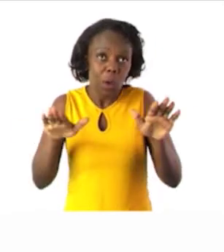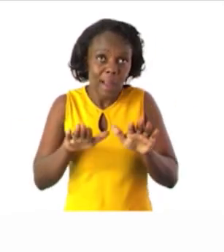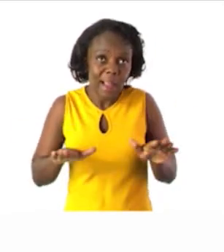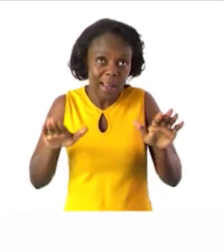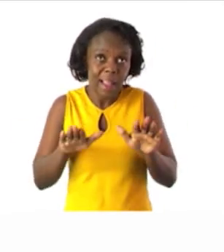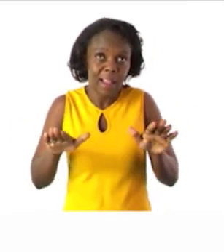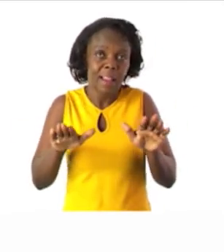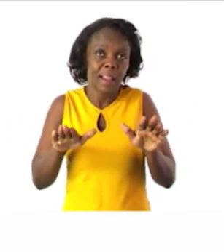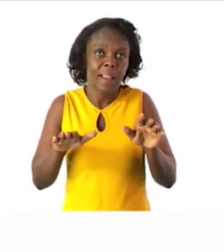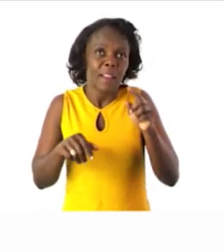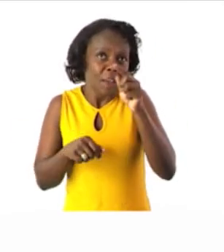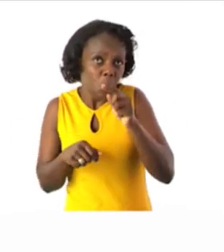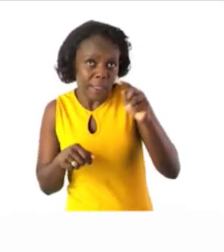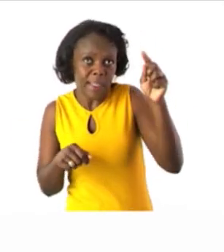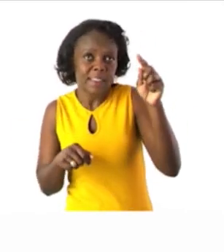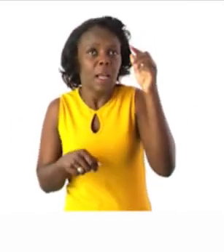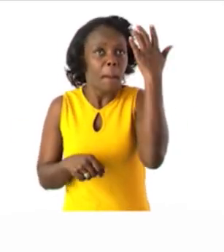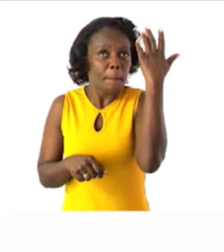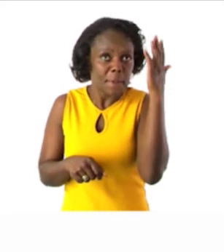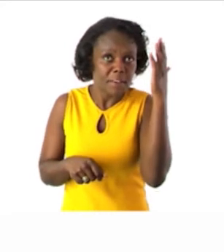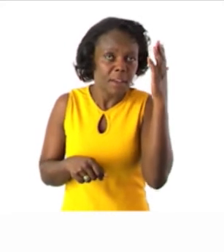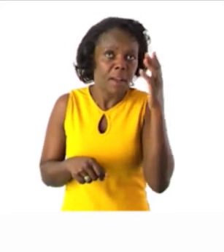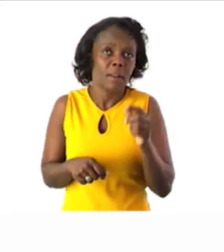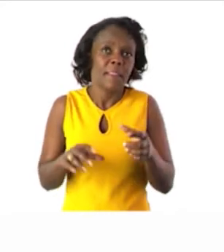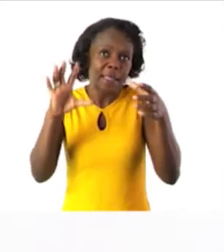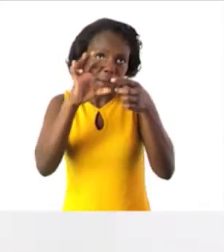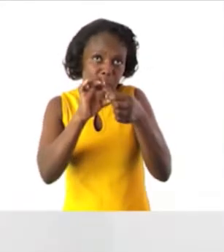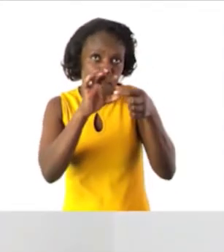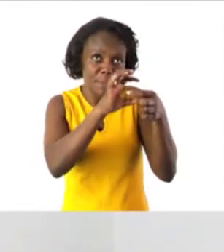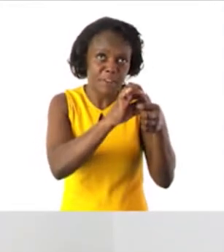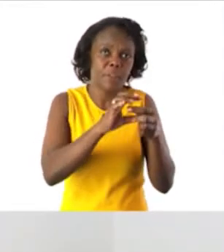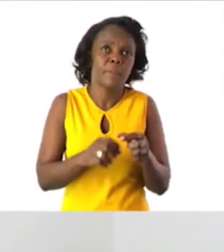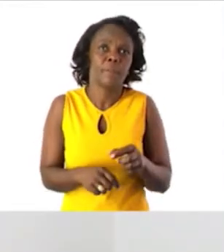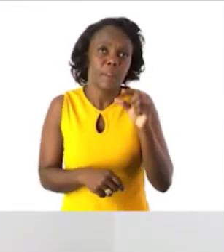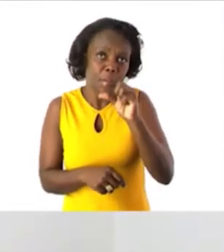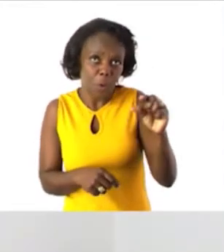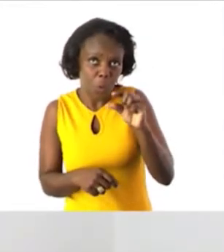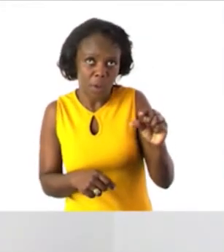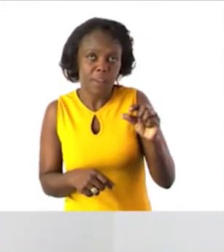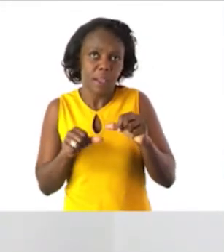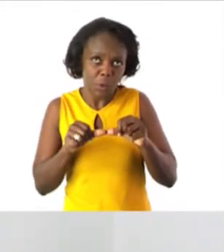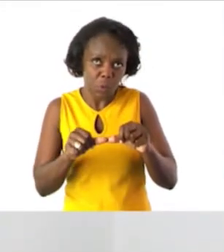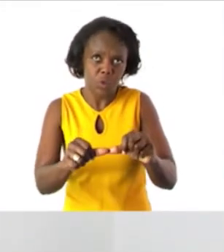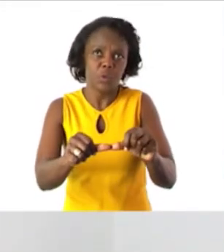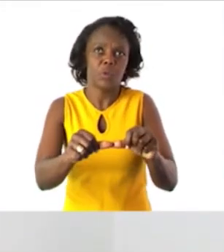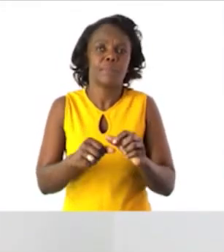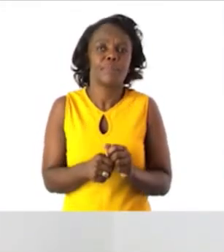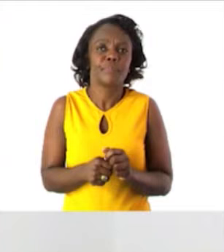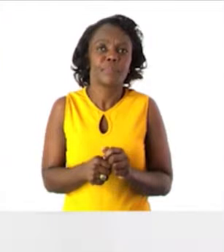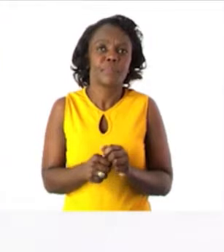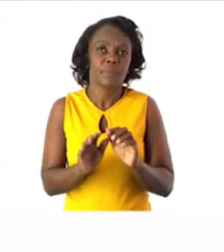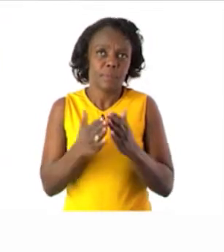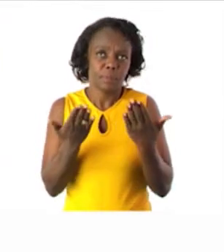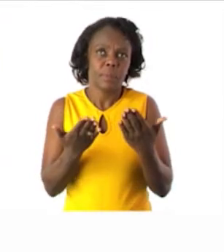lead, the picture of the lead. So you do the same with all the others and you finish. Let's go to page